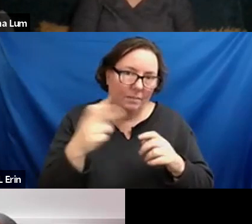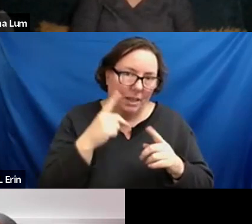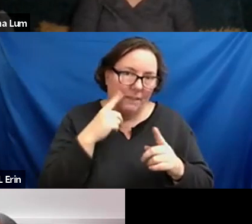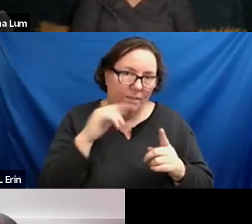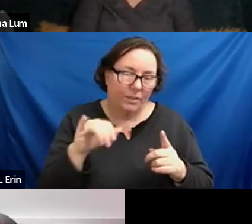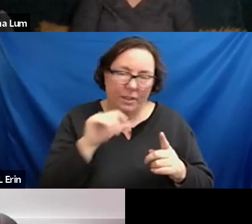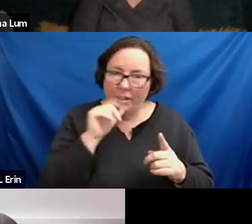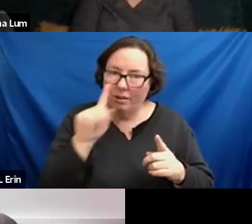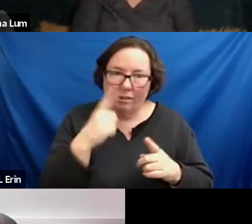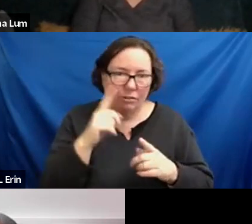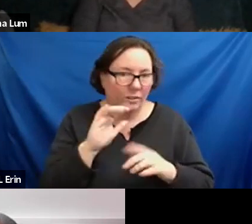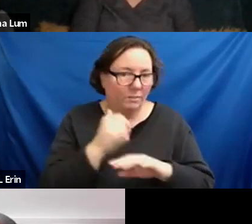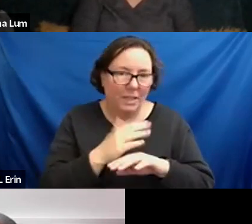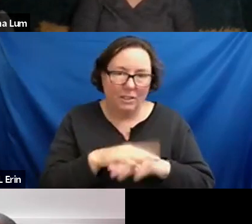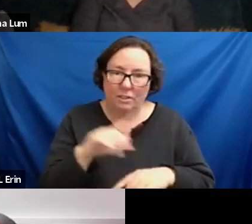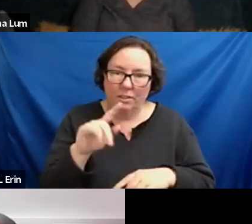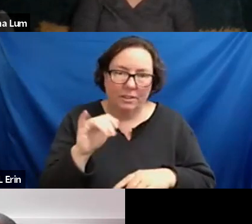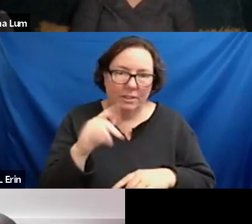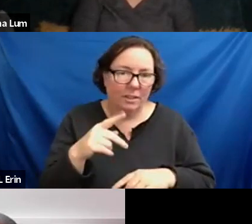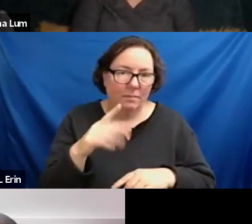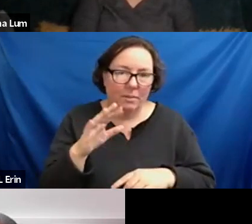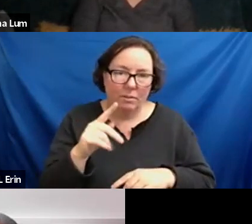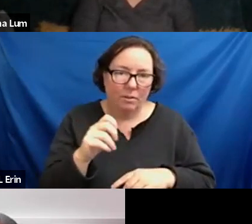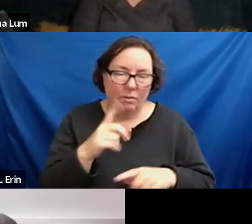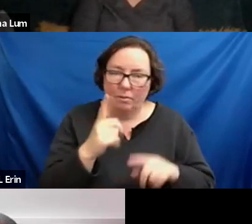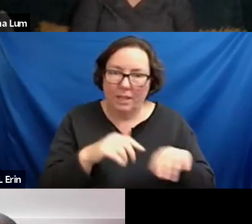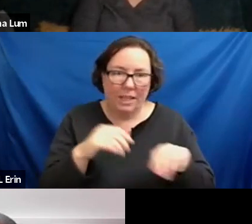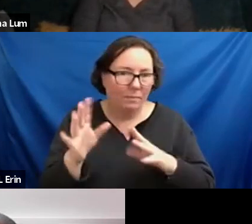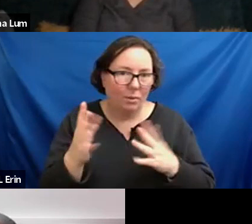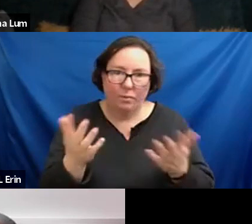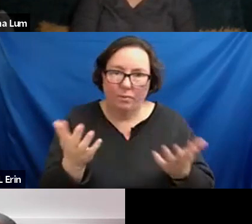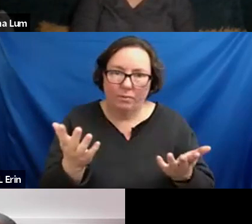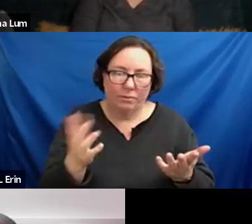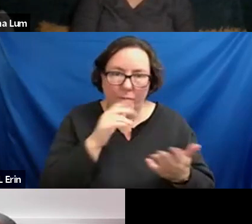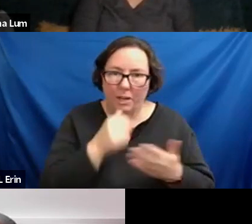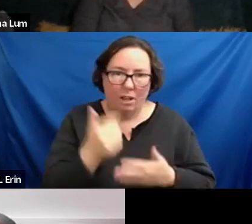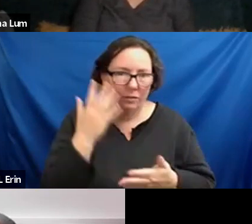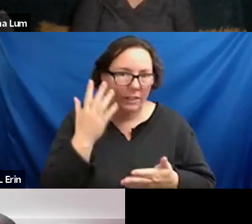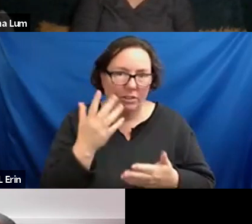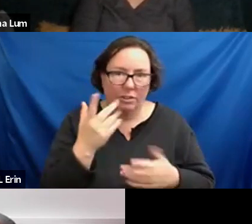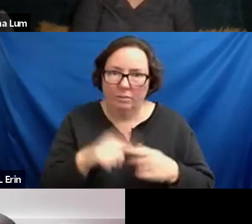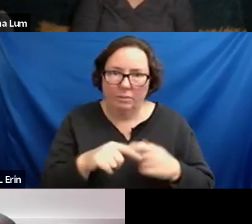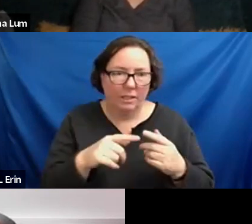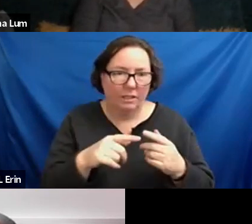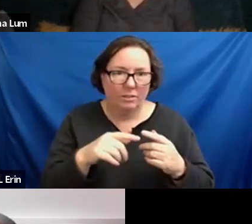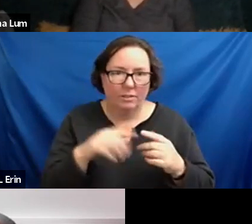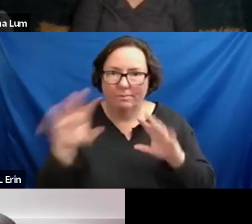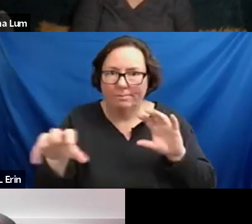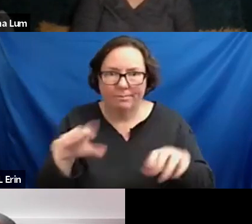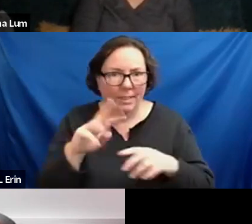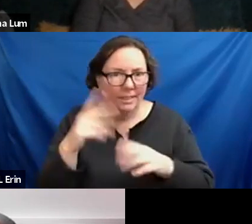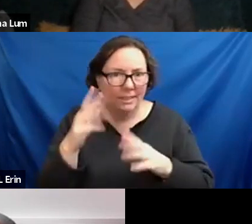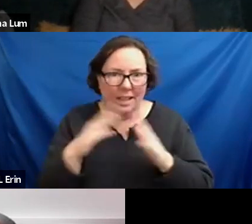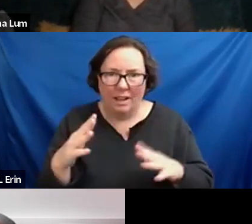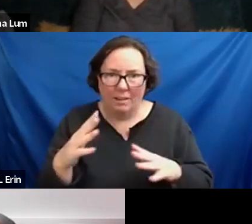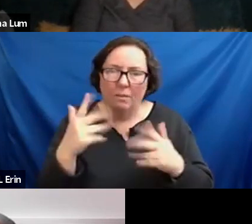code based. You know, our situation, we cannot move, we are not rich, so we cannot maintain 2 houses. We want to